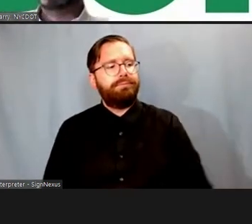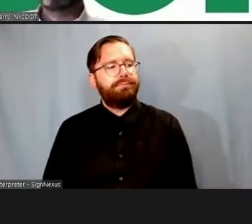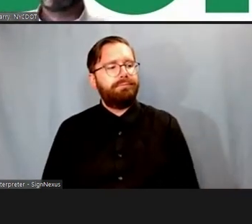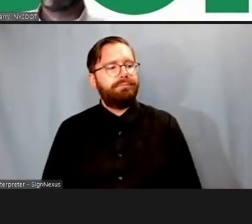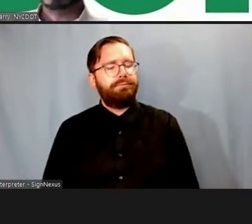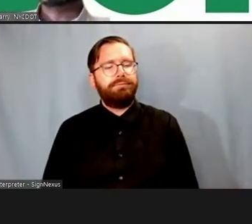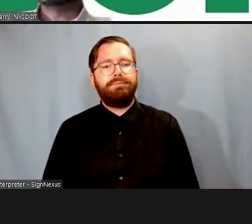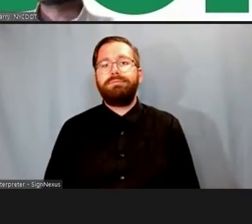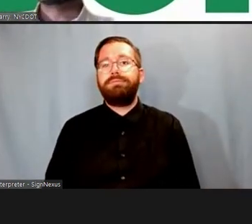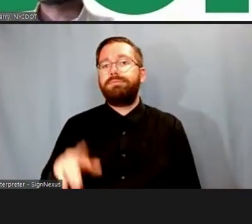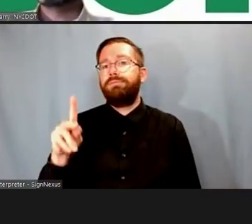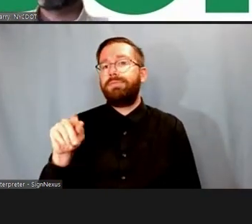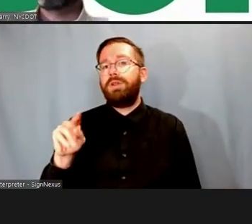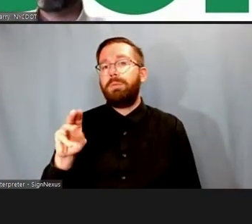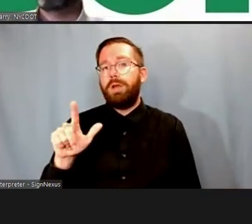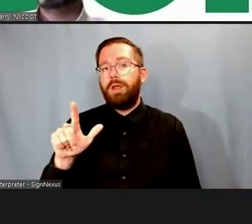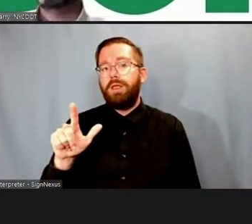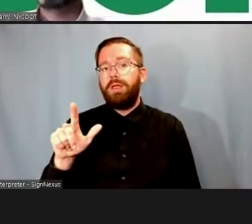kamal sarwar